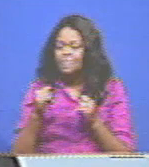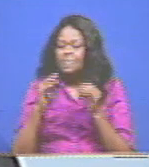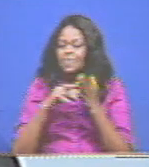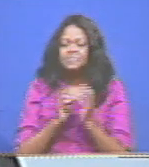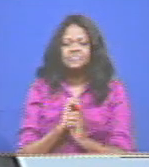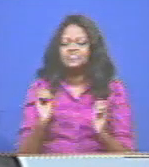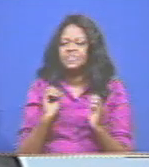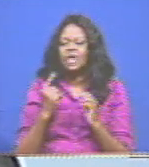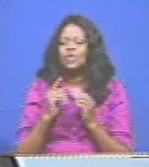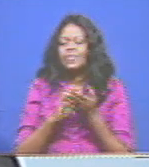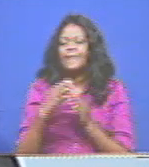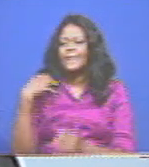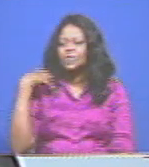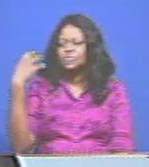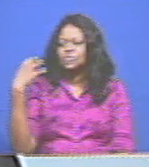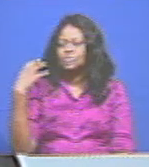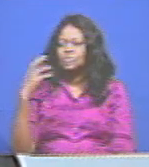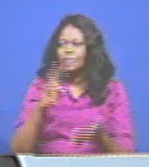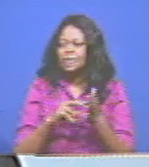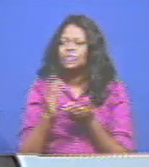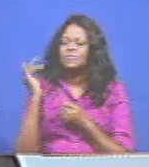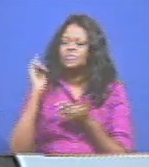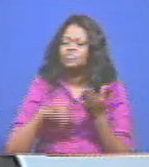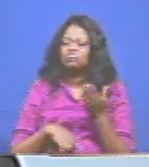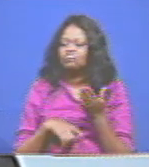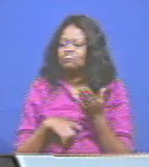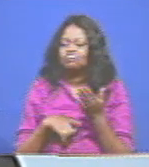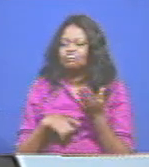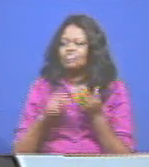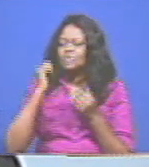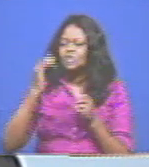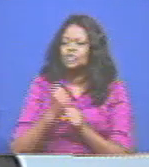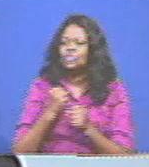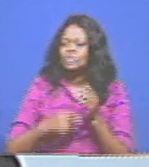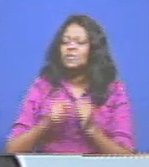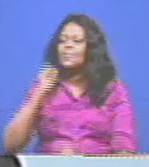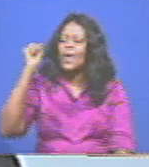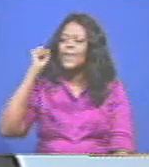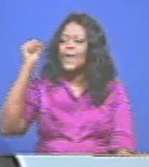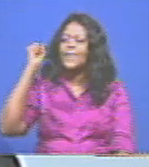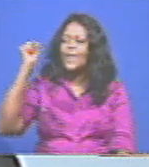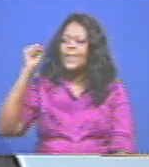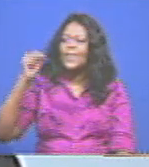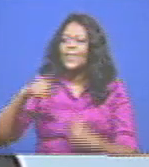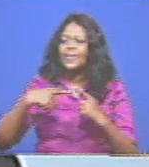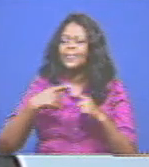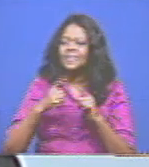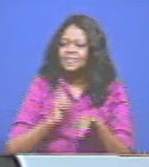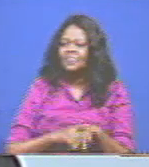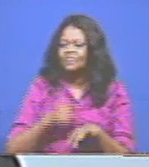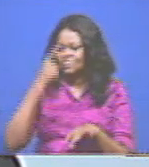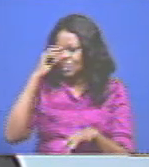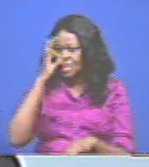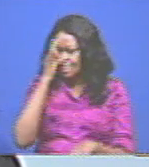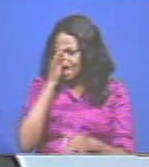mm-hmm. only patrons. So what do you expect politicians to do? They will politic. They will, but you see, even during Kibaki's time